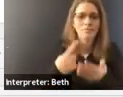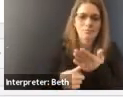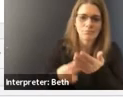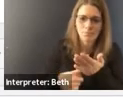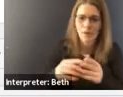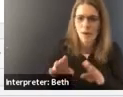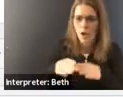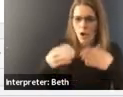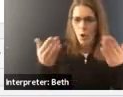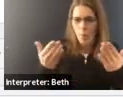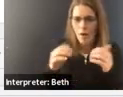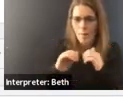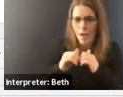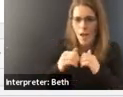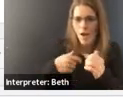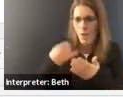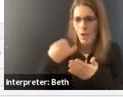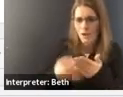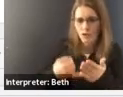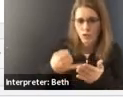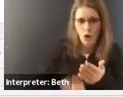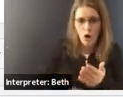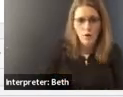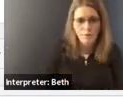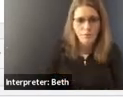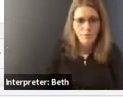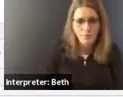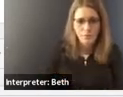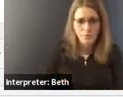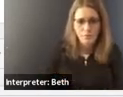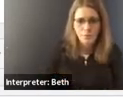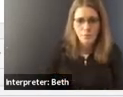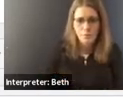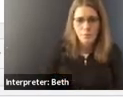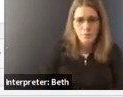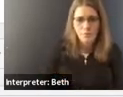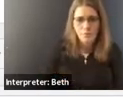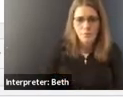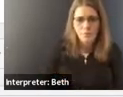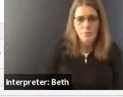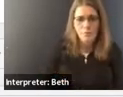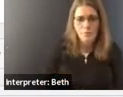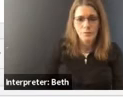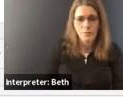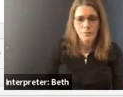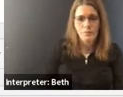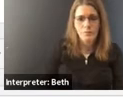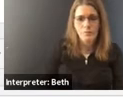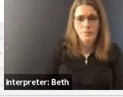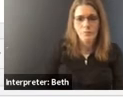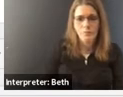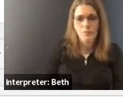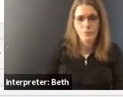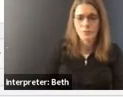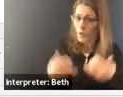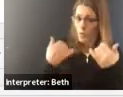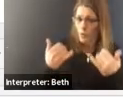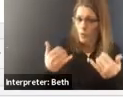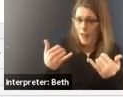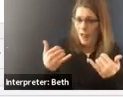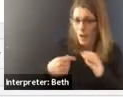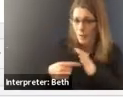I'm showing you a digital, but it could be done on paper